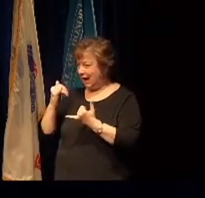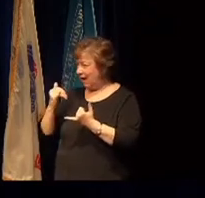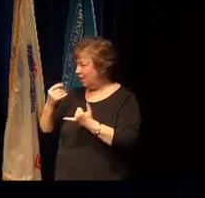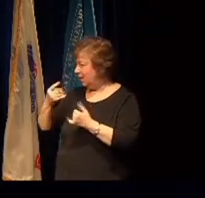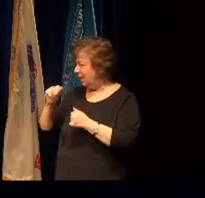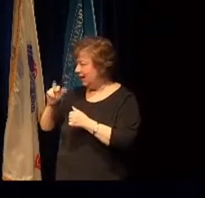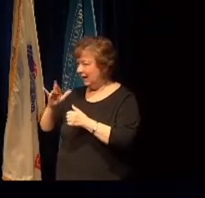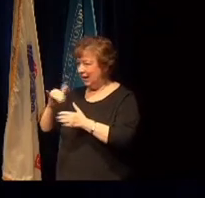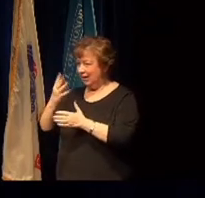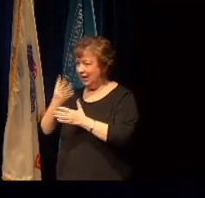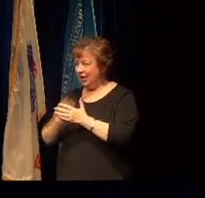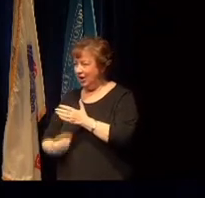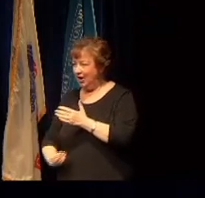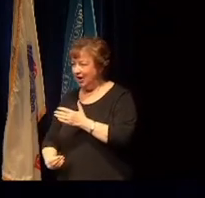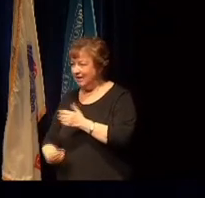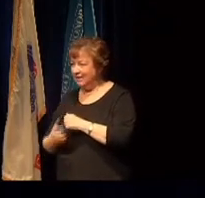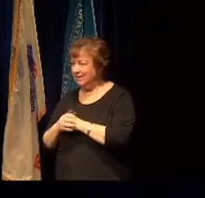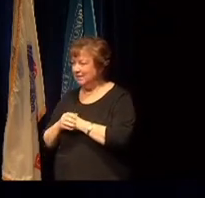what?